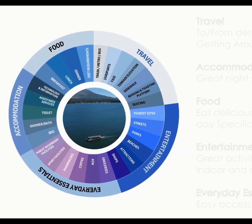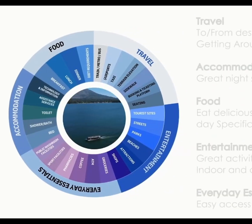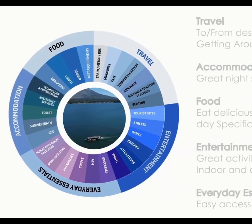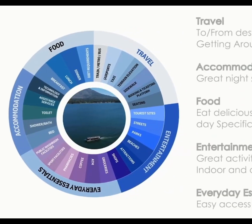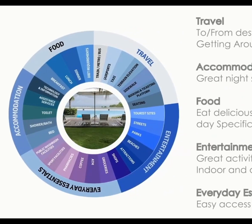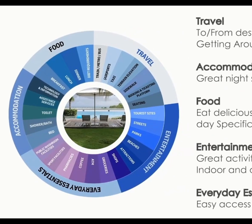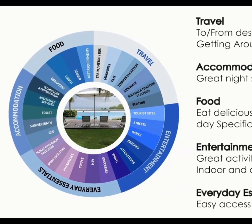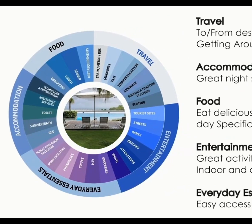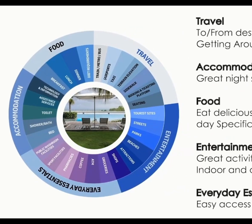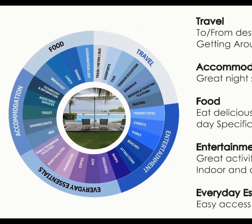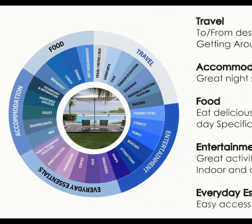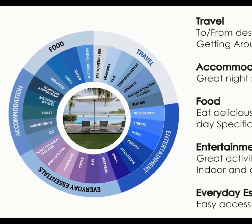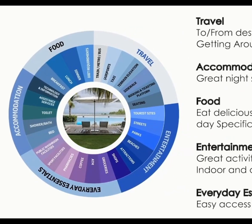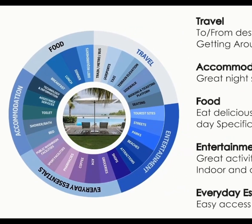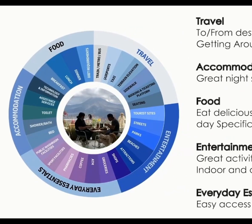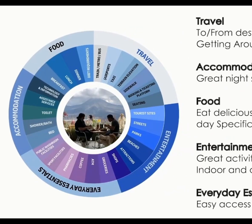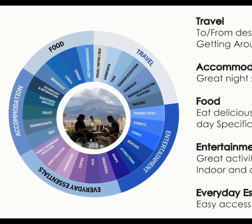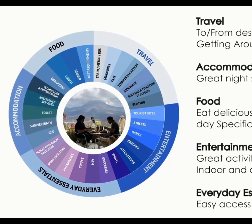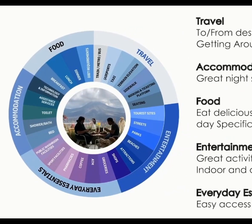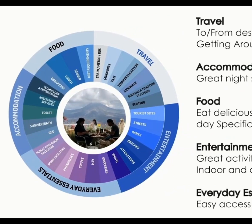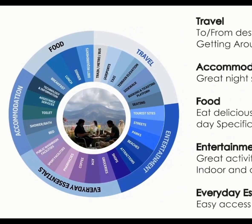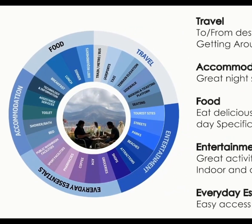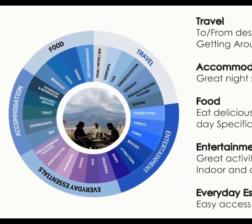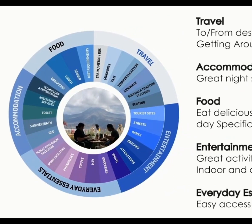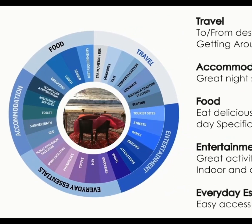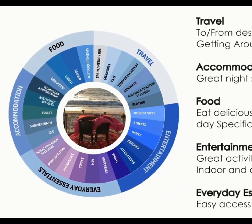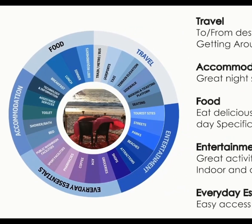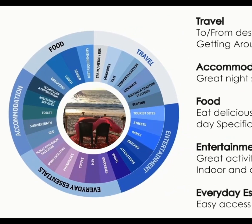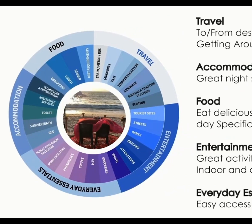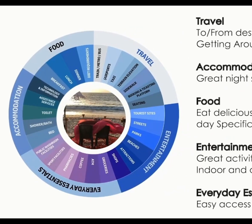We covered the basic travel essentials.